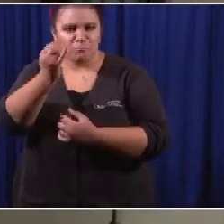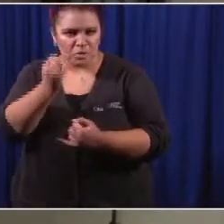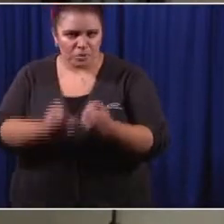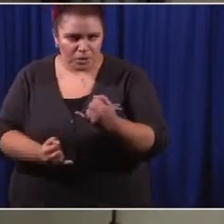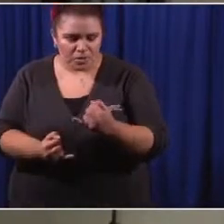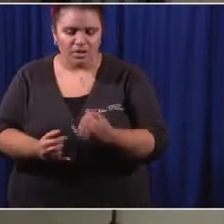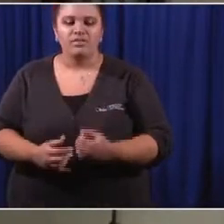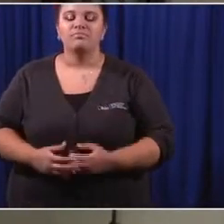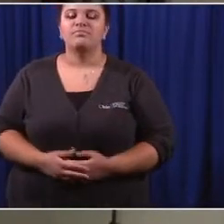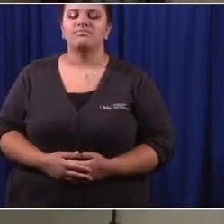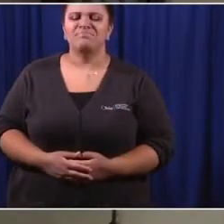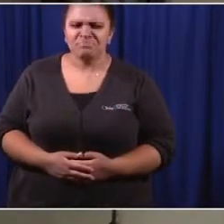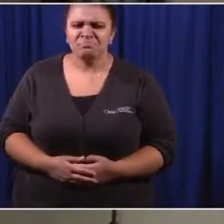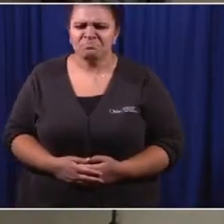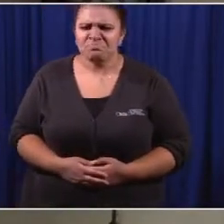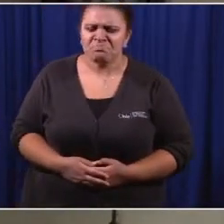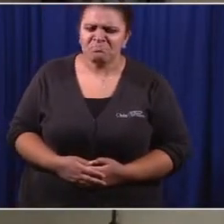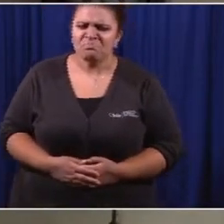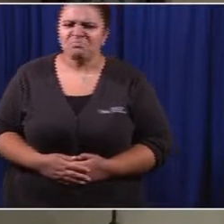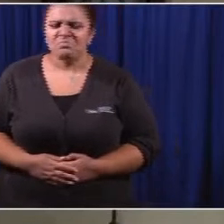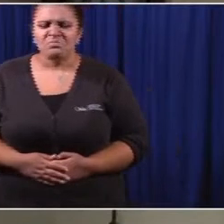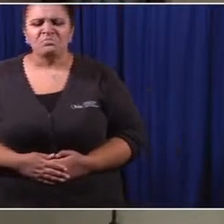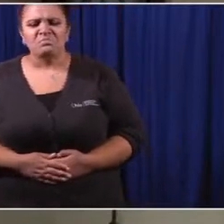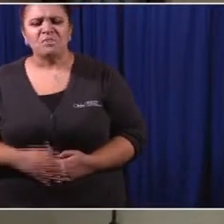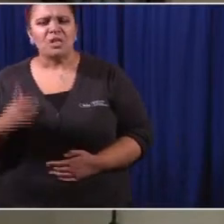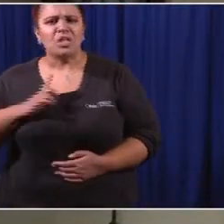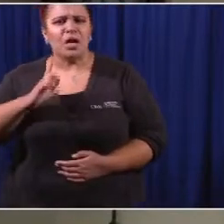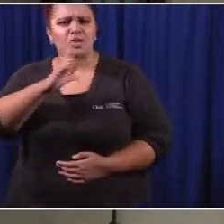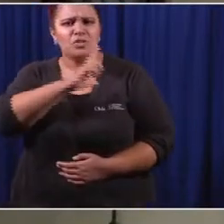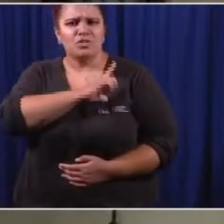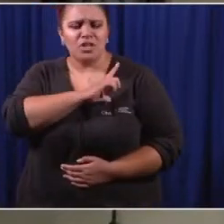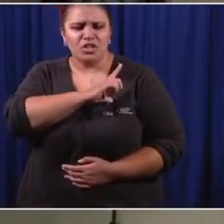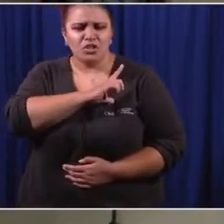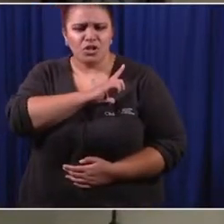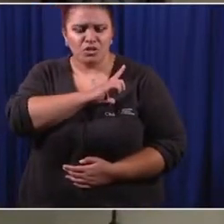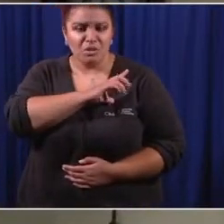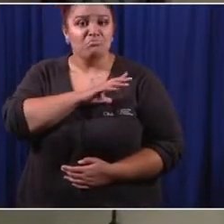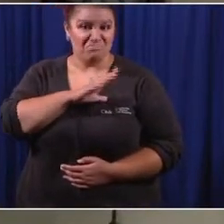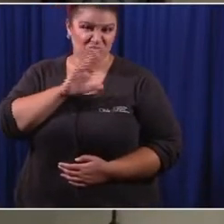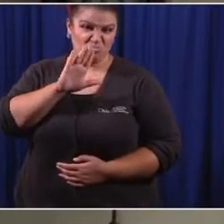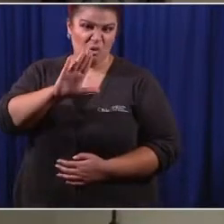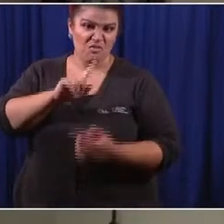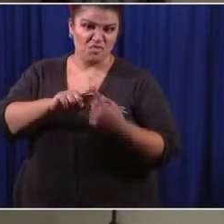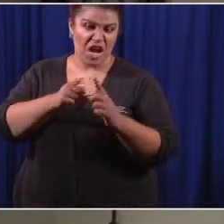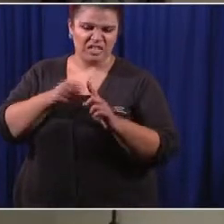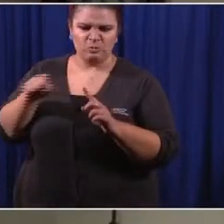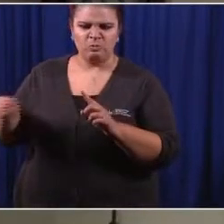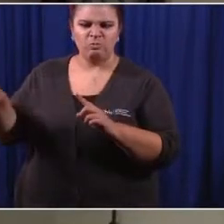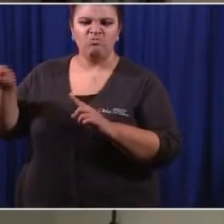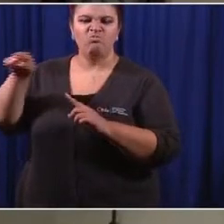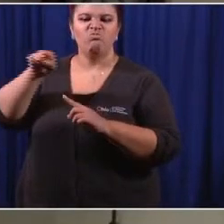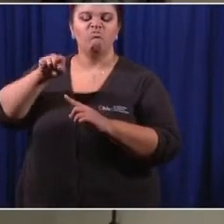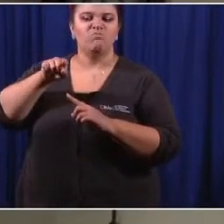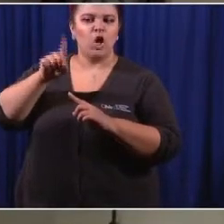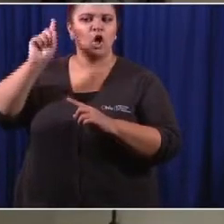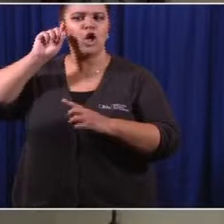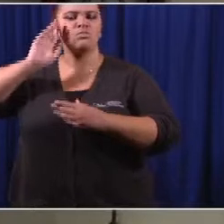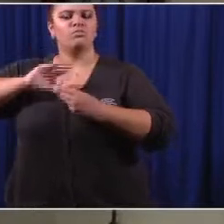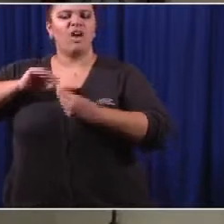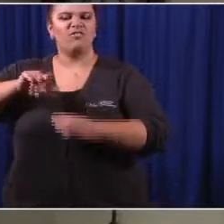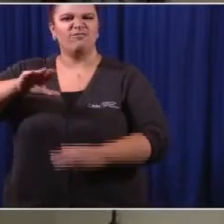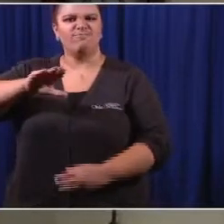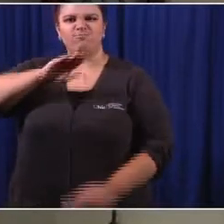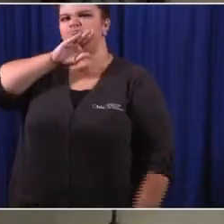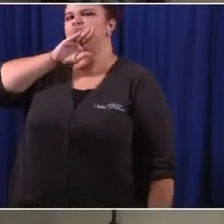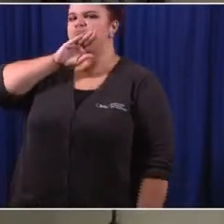address some of the frustrations that are bouncing around the legislature among your friends, especially those who are most conservative. Their